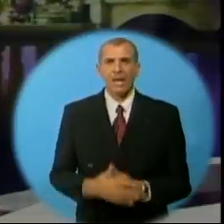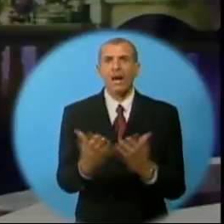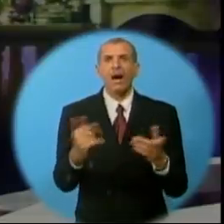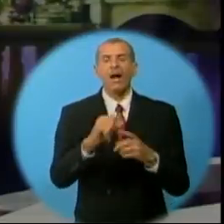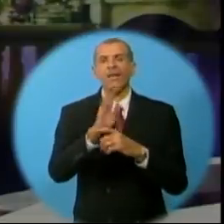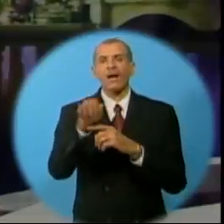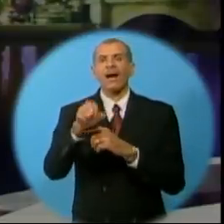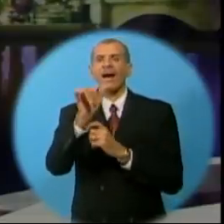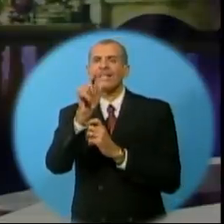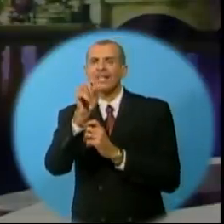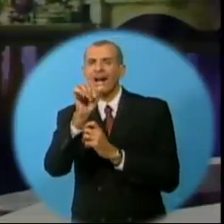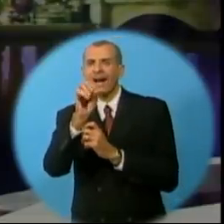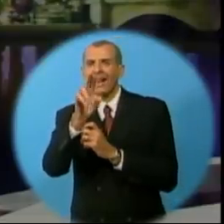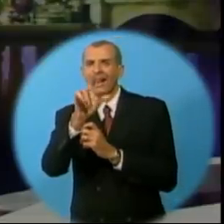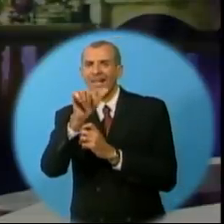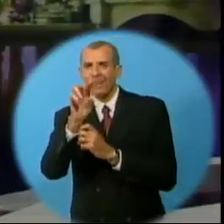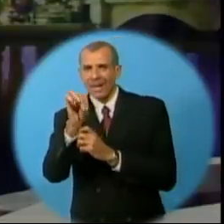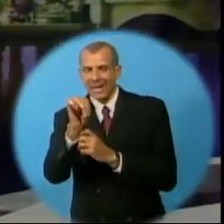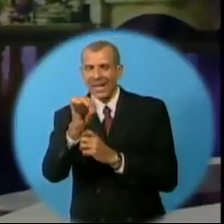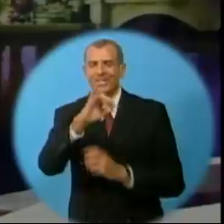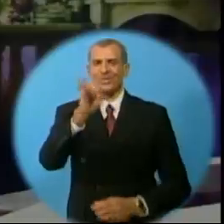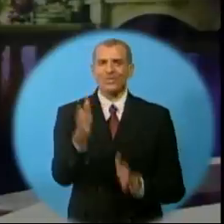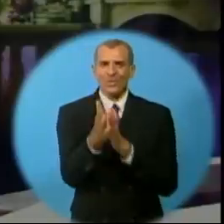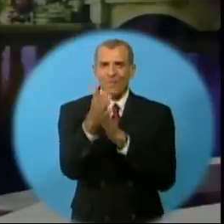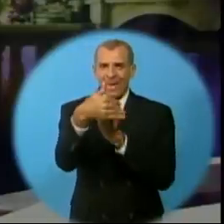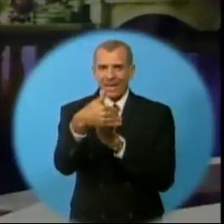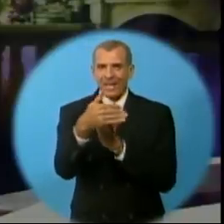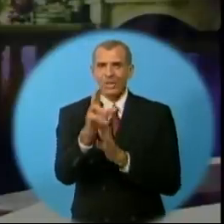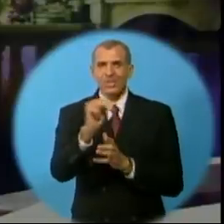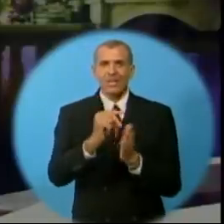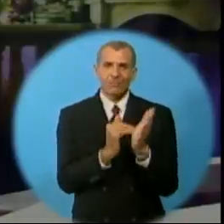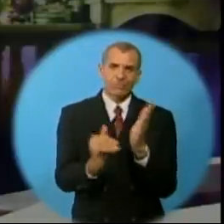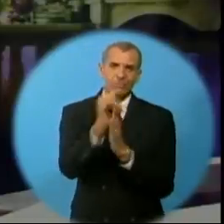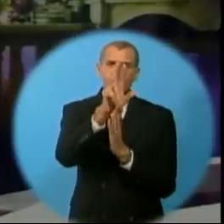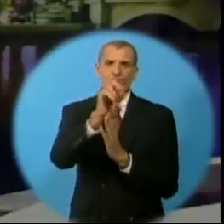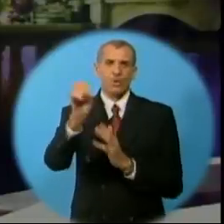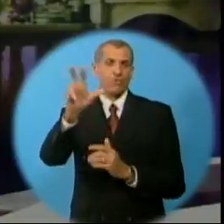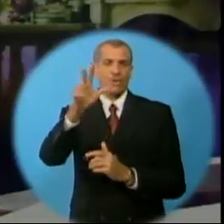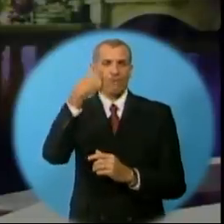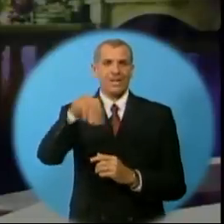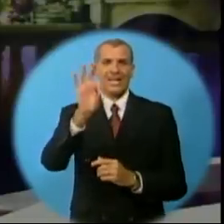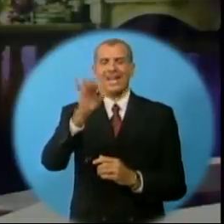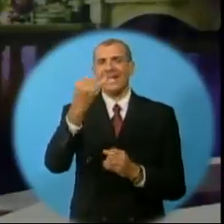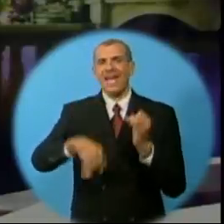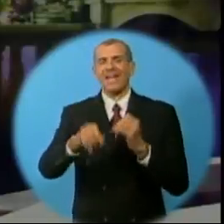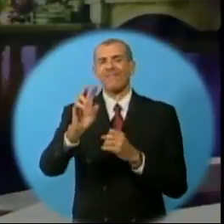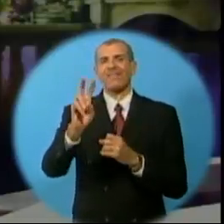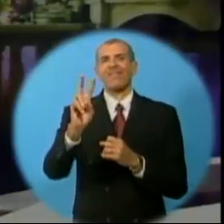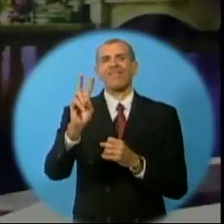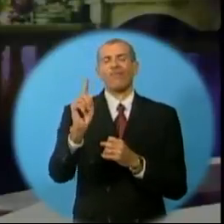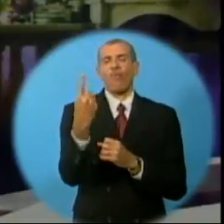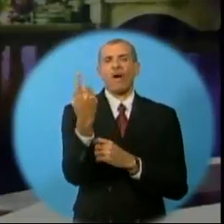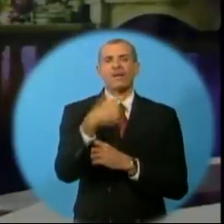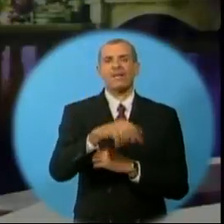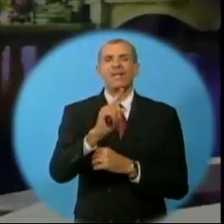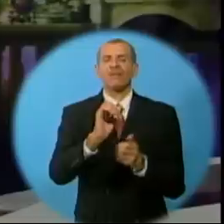Meanwhile, over at the Trelawney Multiplex in Jamaica, New Zealand reached 203 for 9 at the end of day 1 of their 3-day